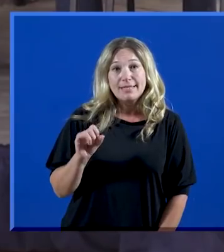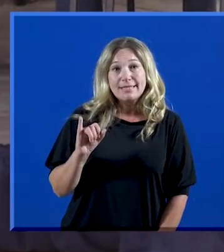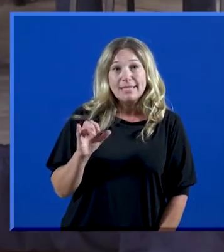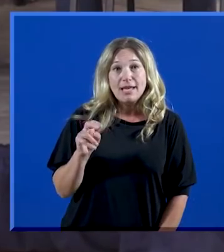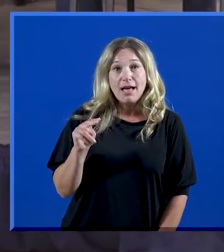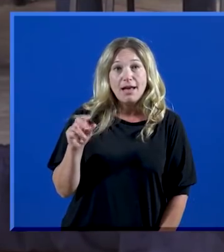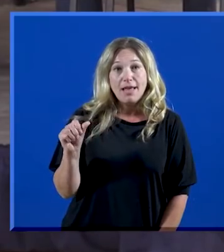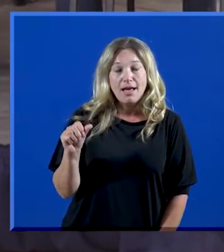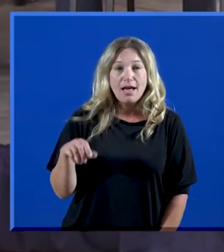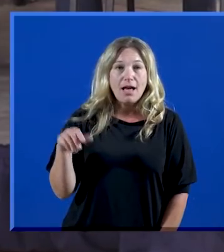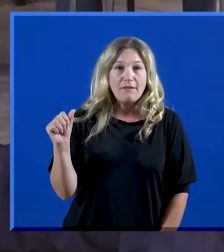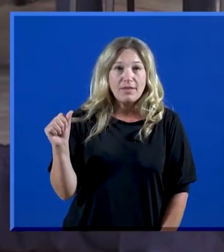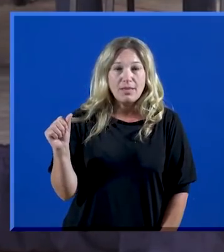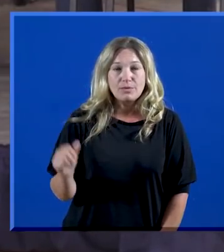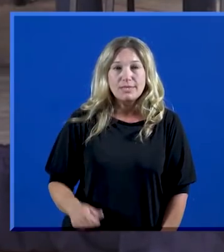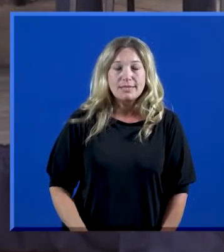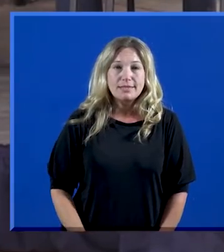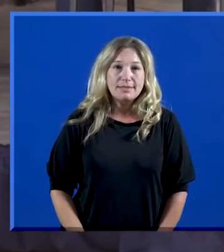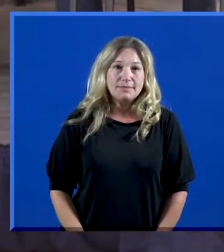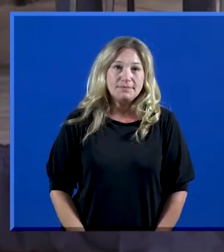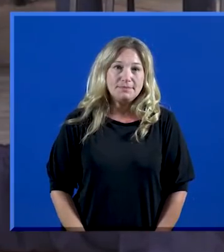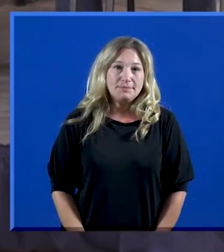Siana Avalos.